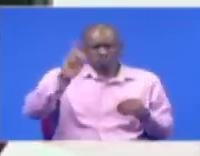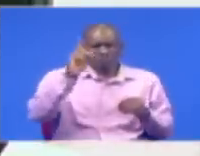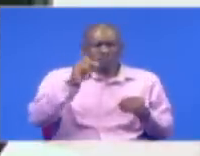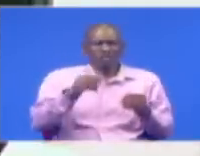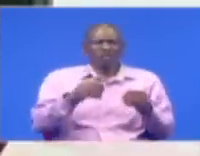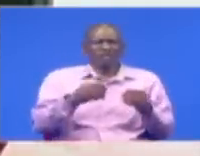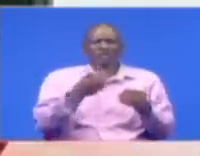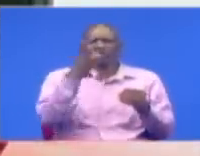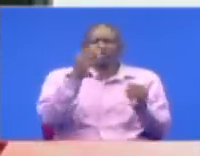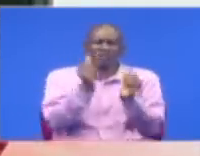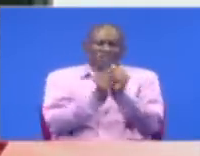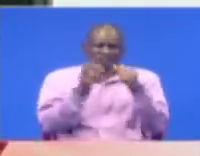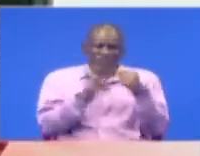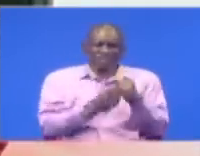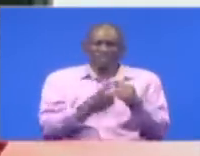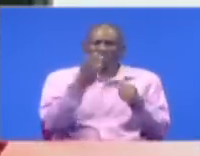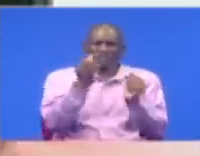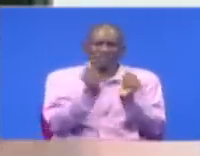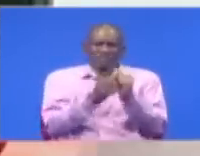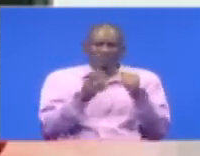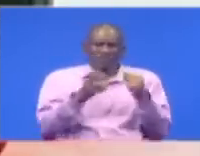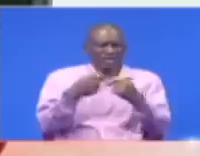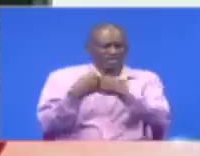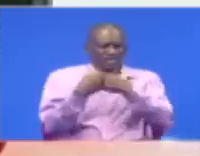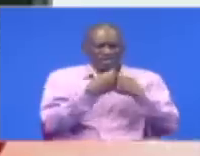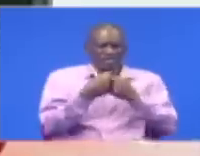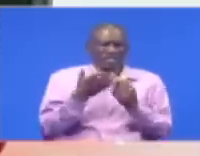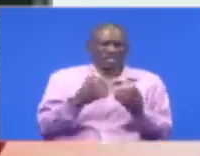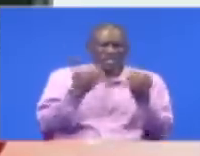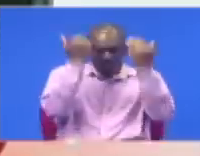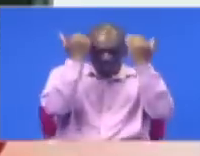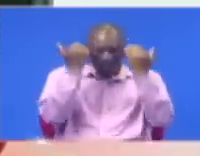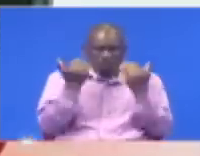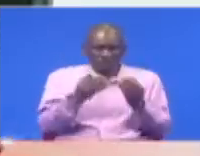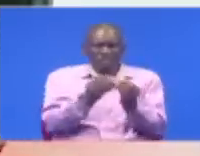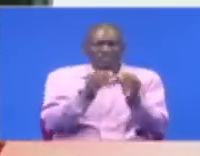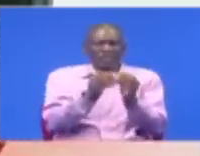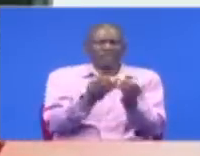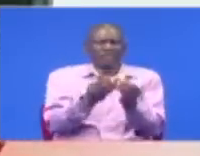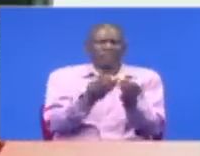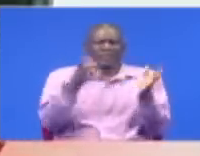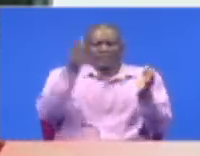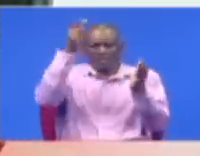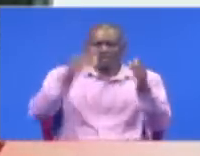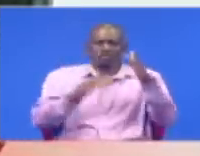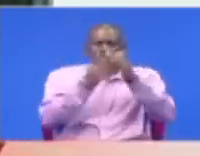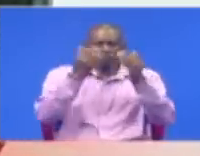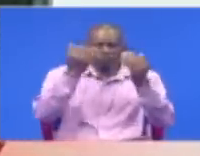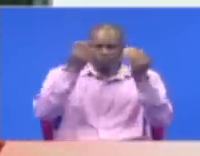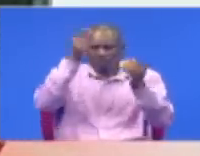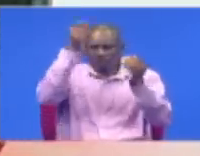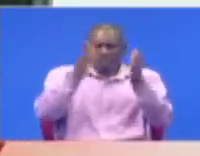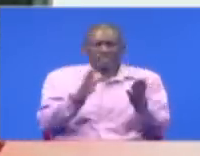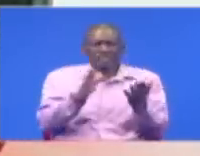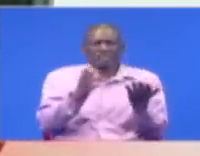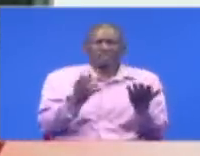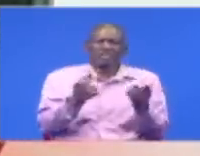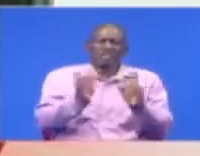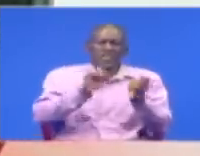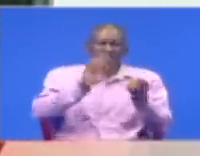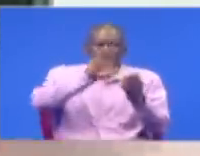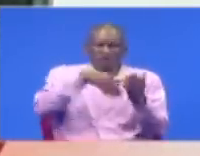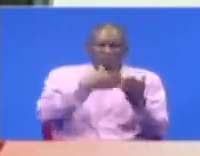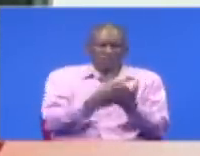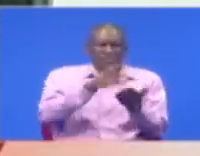Come 2017, there were difficulties. The court, the majority decision, did not apply, as I